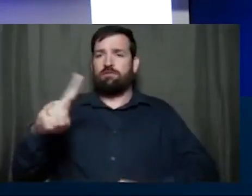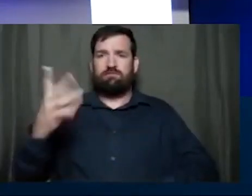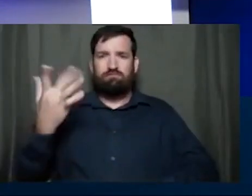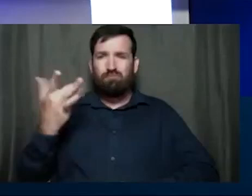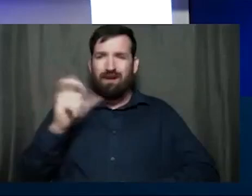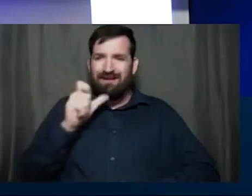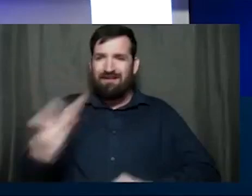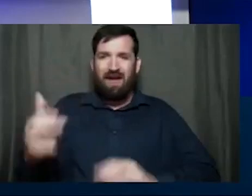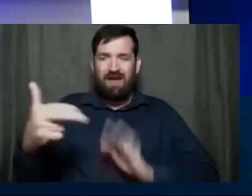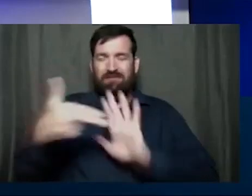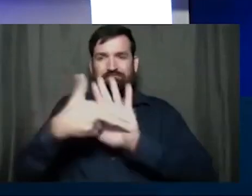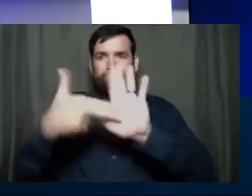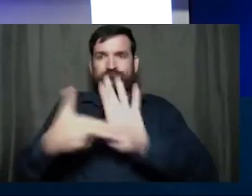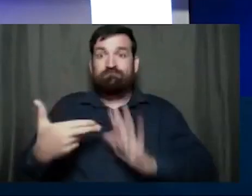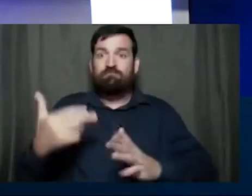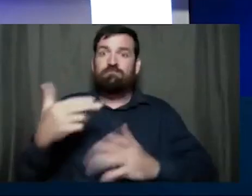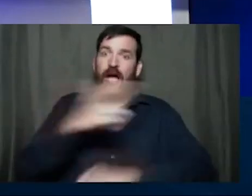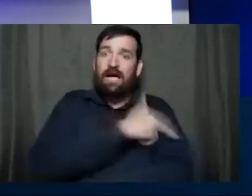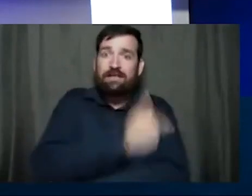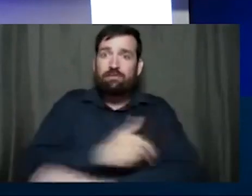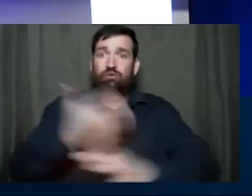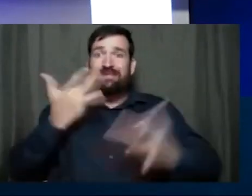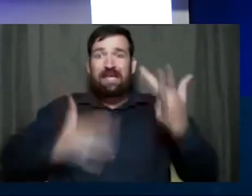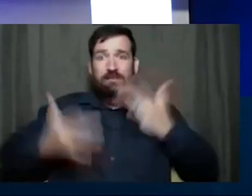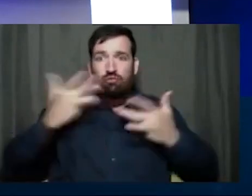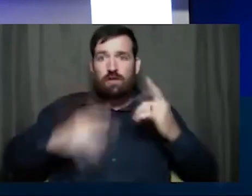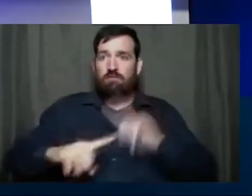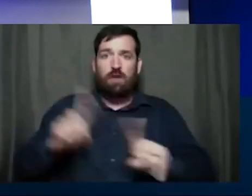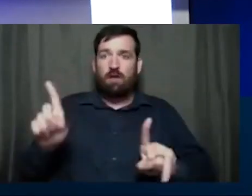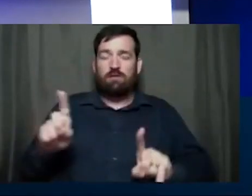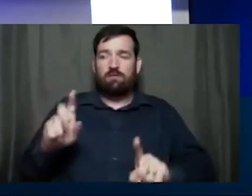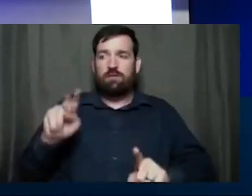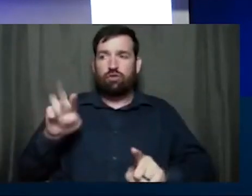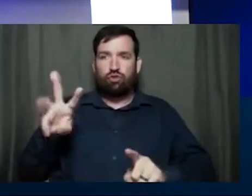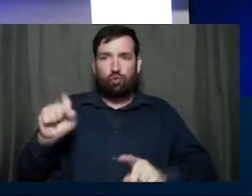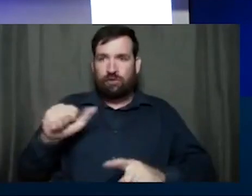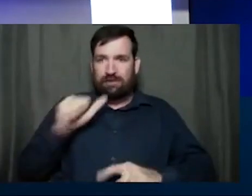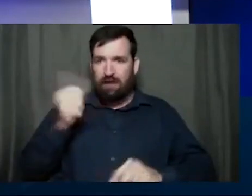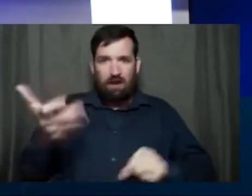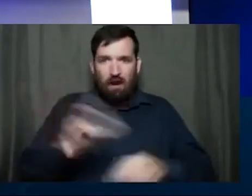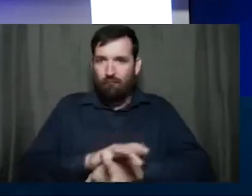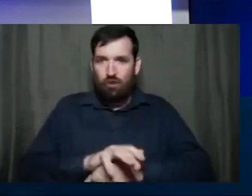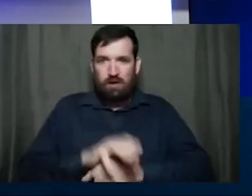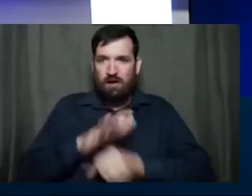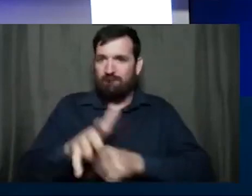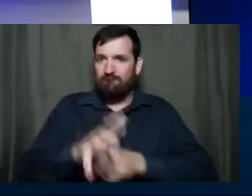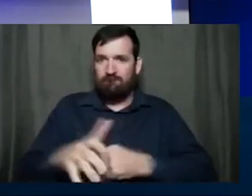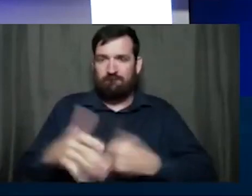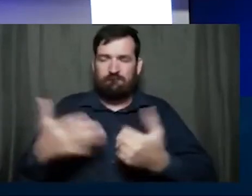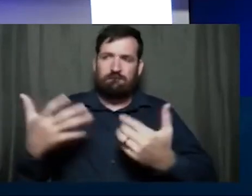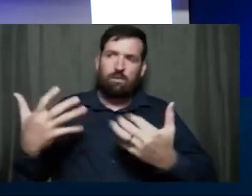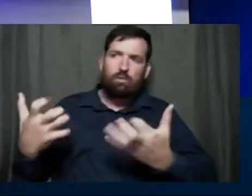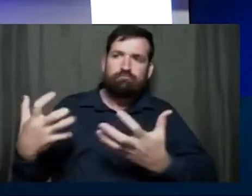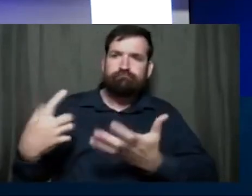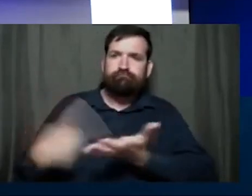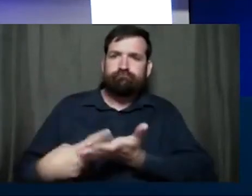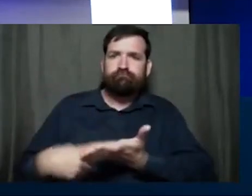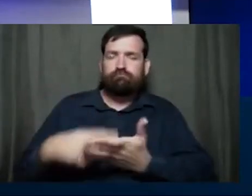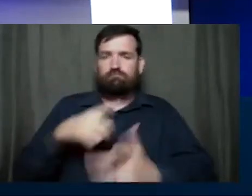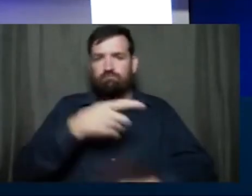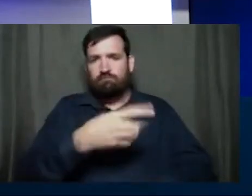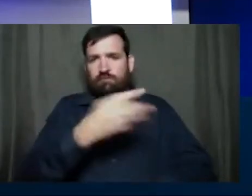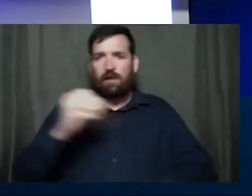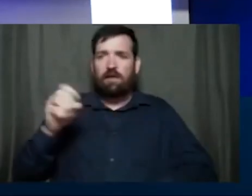are desperate, but the news is not covering it the way Lindell feels it should be. And I want to ask you just about that, and then Dr. Hawkinson about